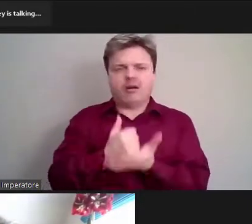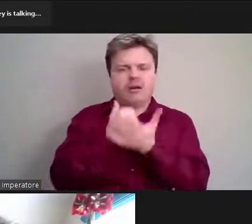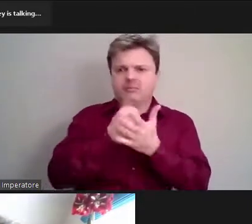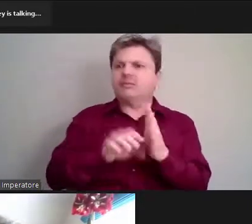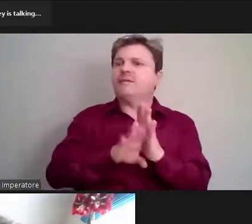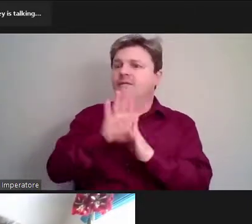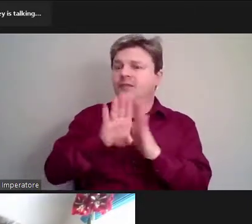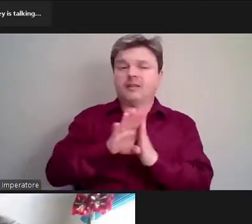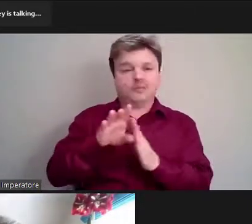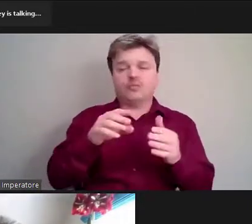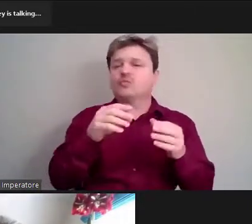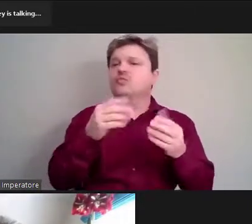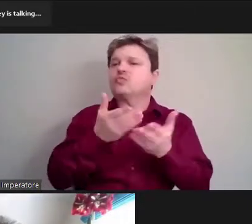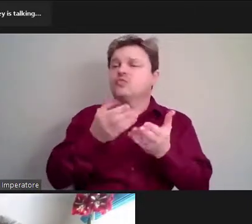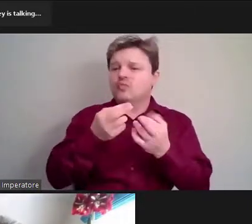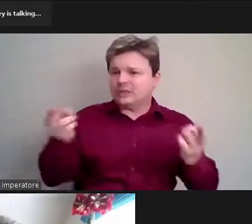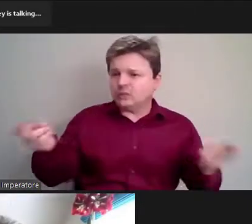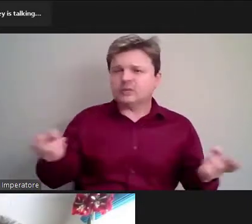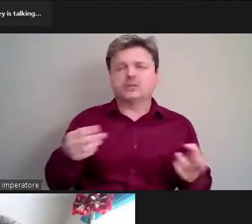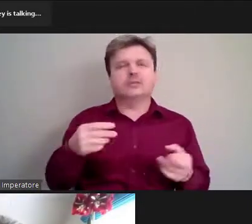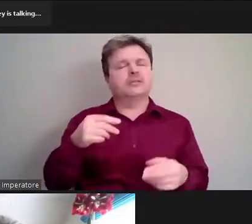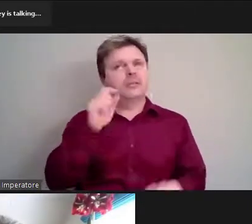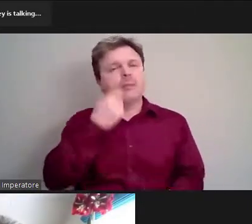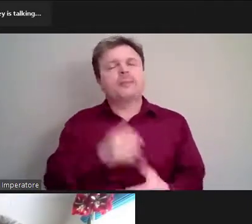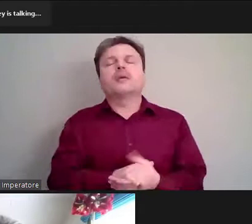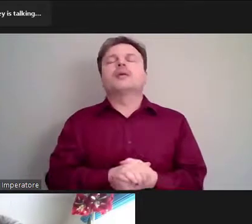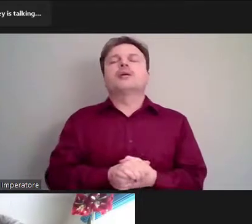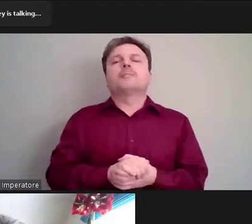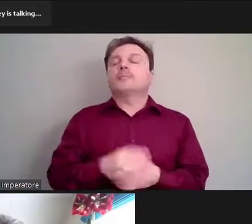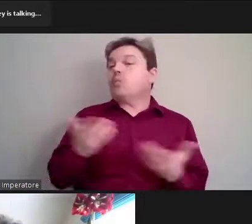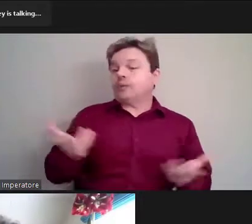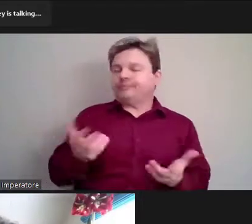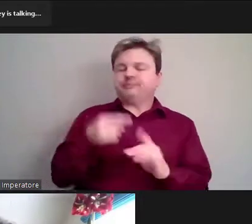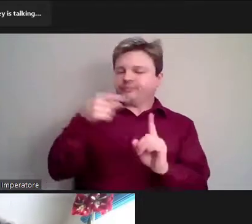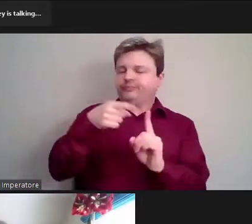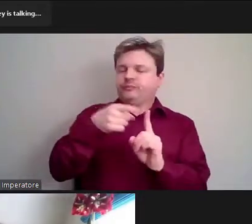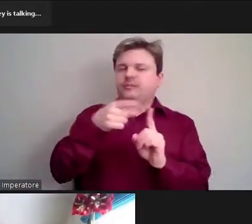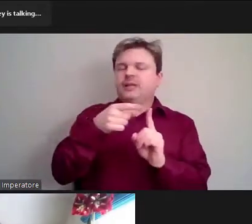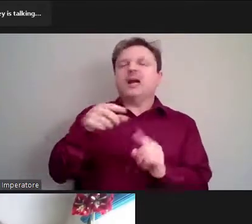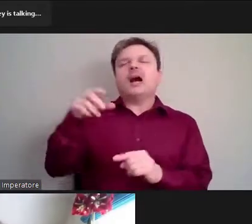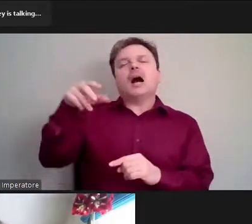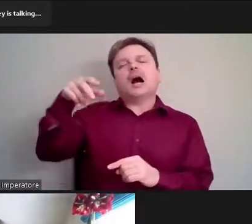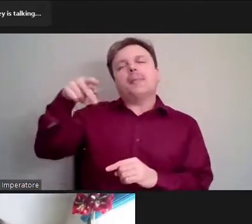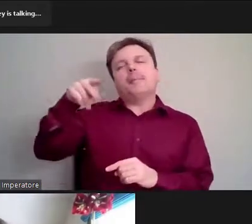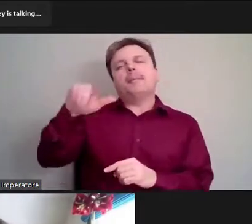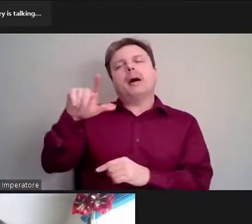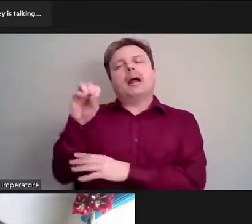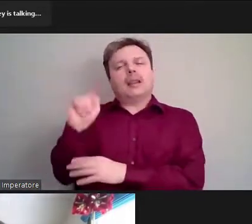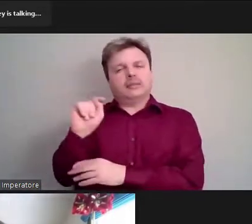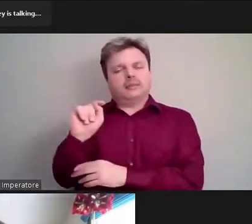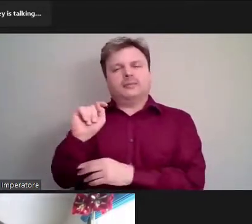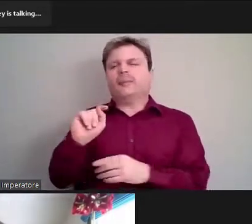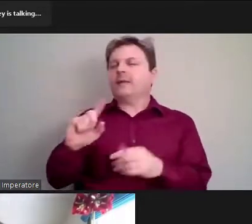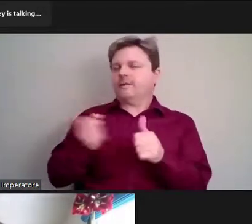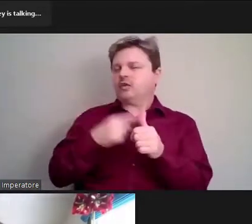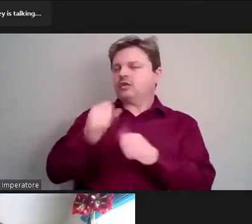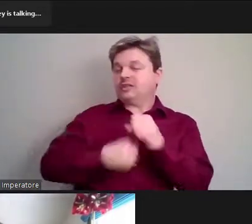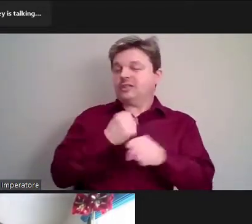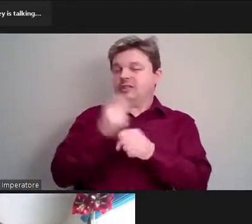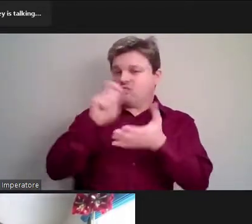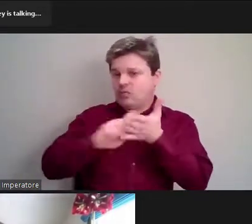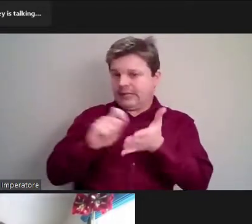That's pretty cool. Which is we've developed a pilot that we've tried out in first year writing,